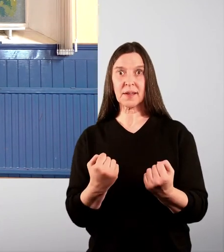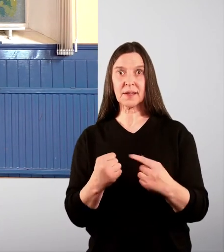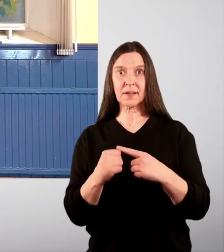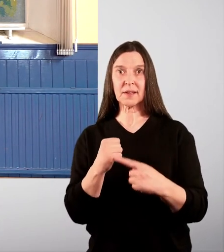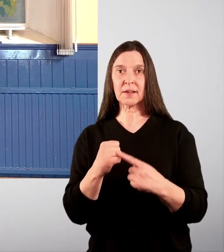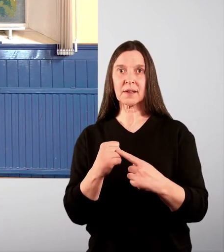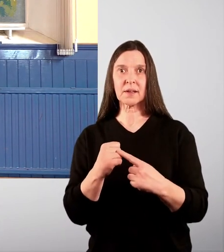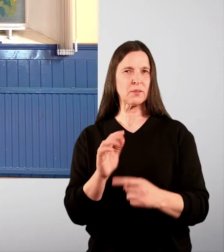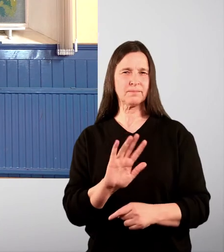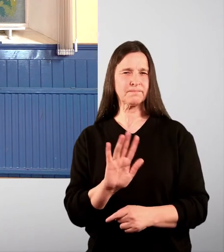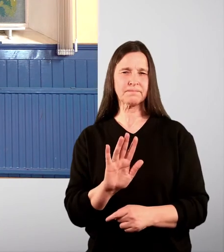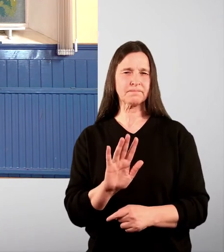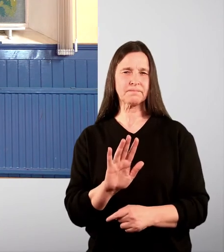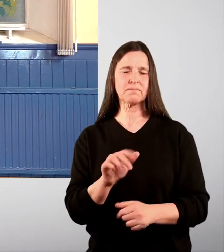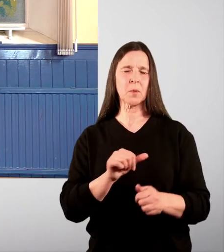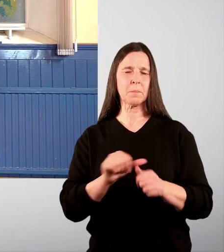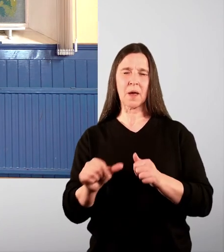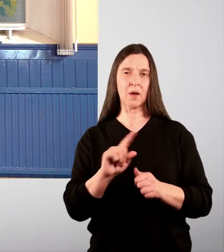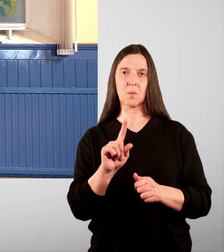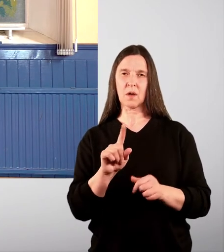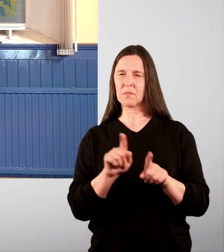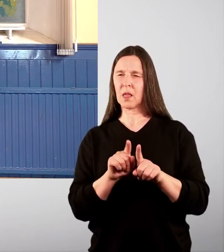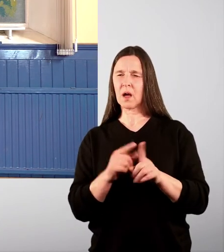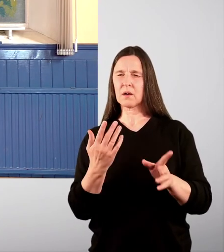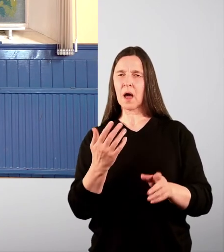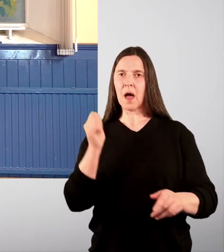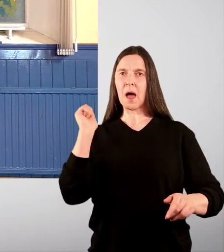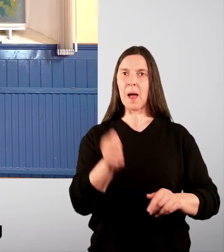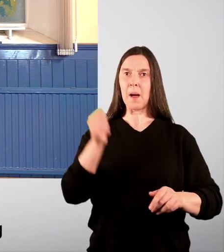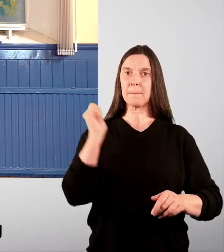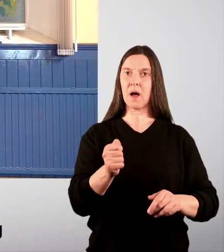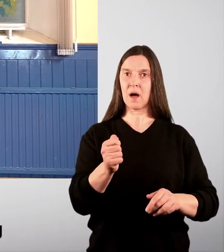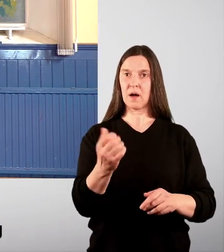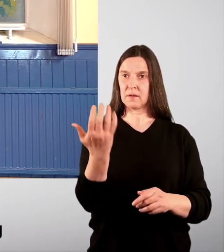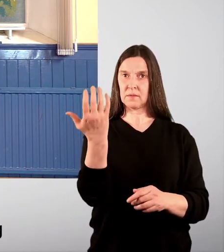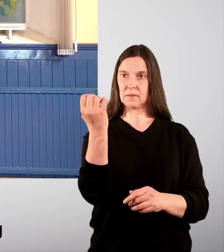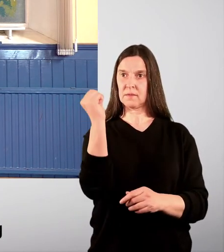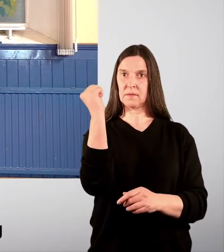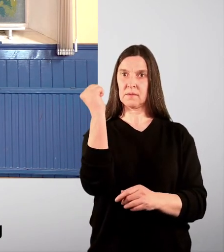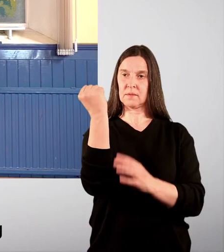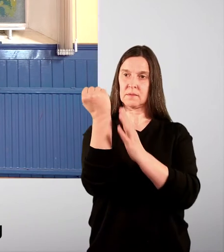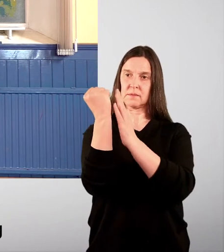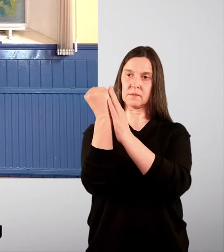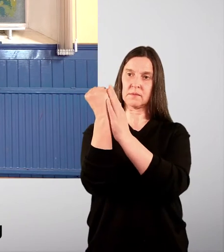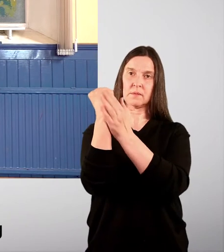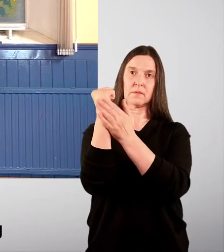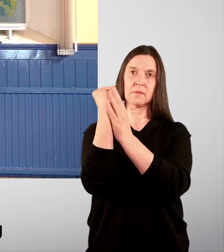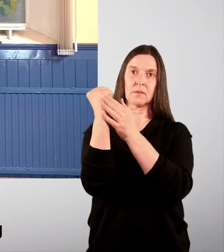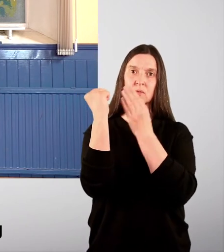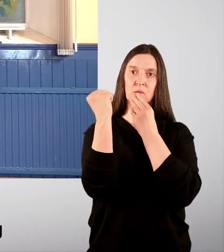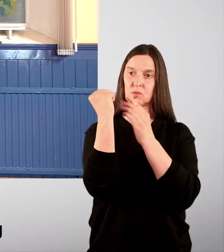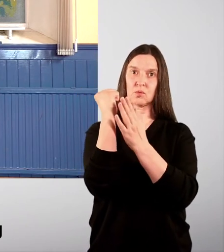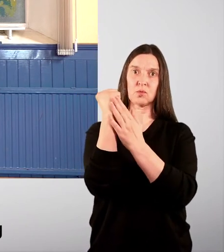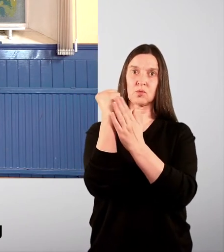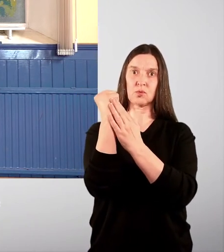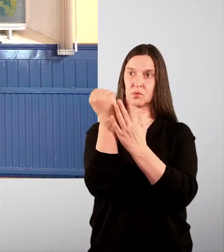attacker. So again, striking in, you could do an open palm strike, or you could do what we call a hammer fist. You make a fist